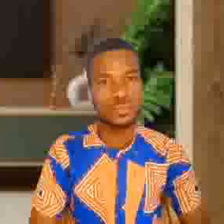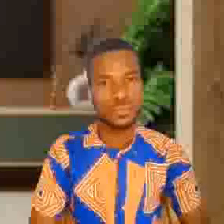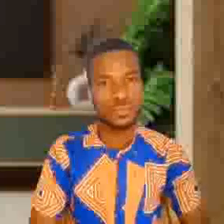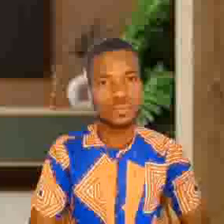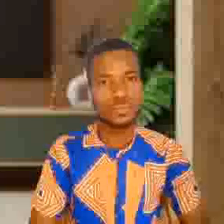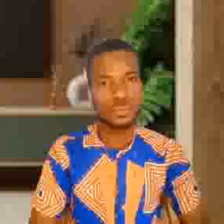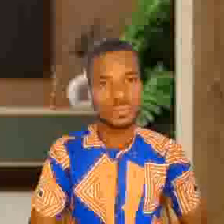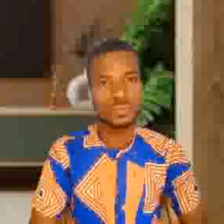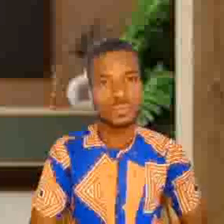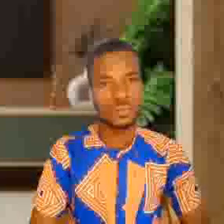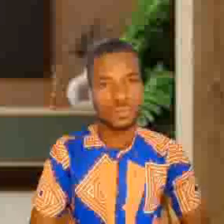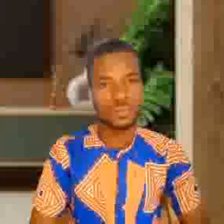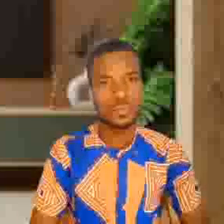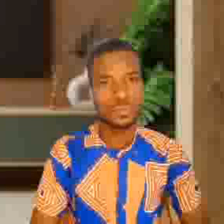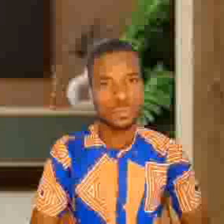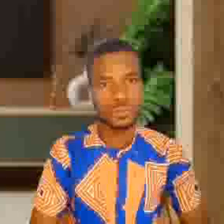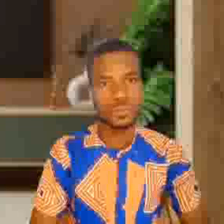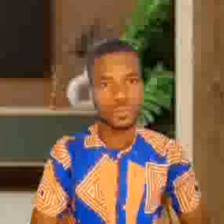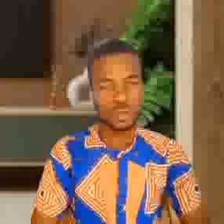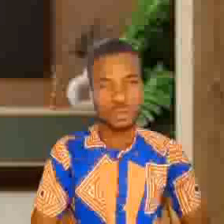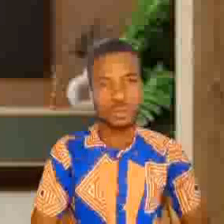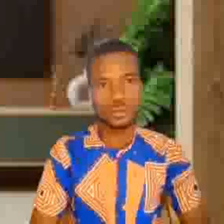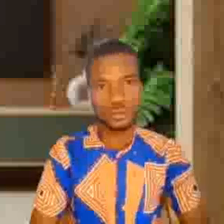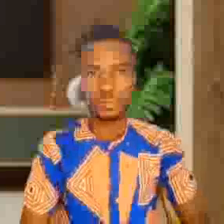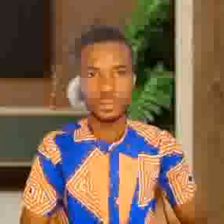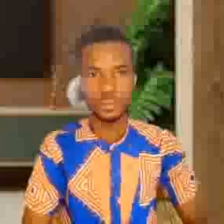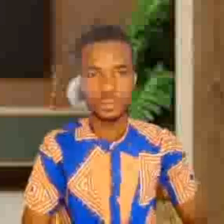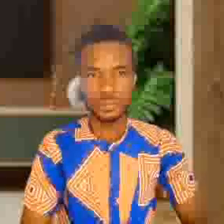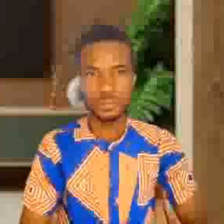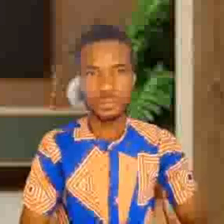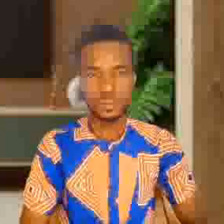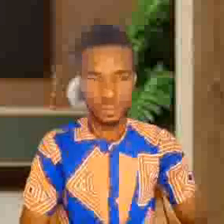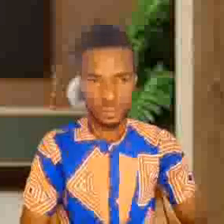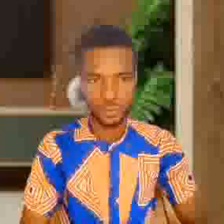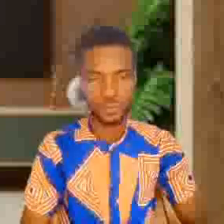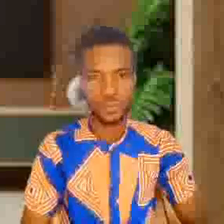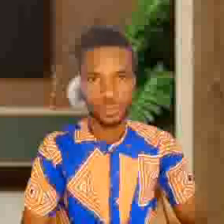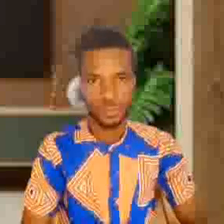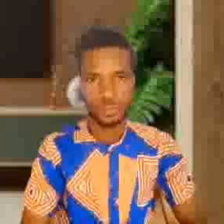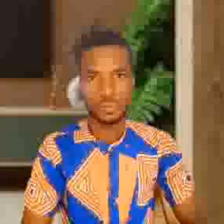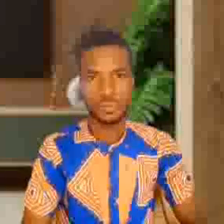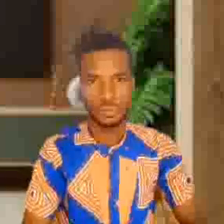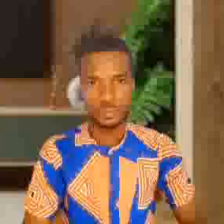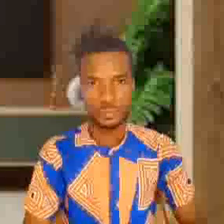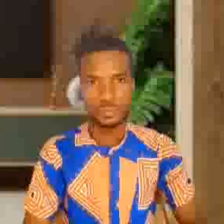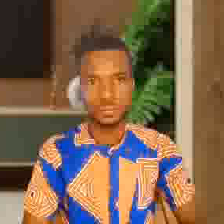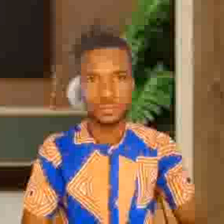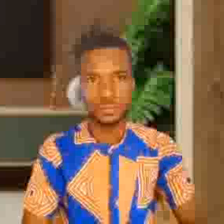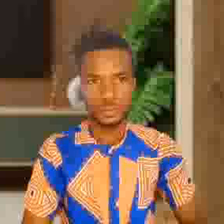give another directive that is superior to this previous one. And for many preachers, because the old directive